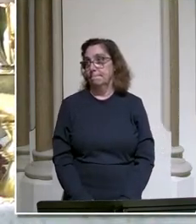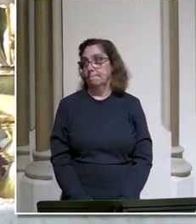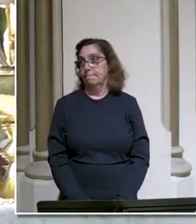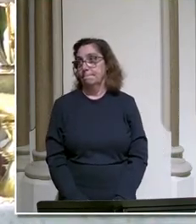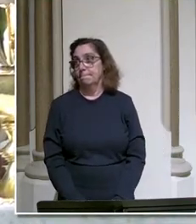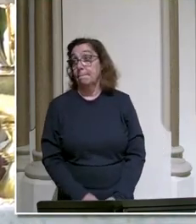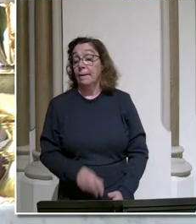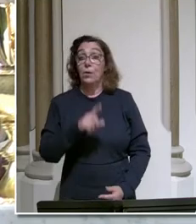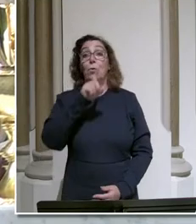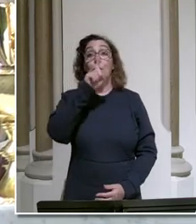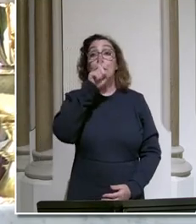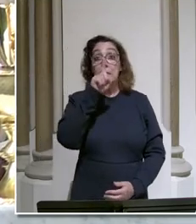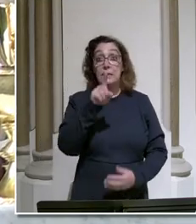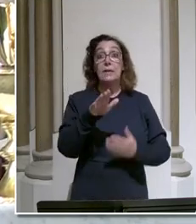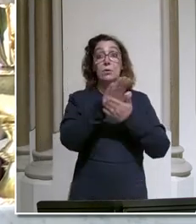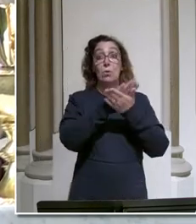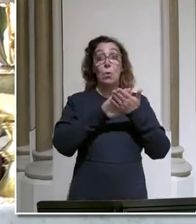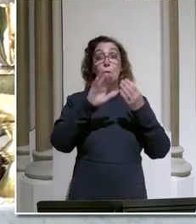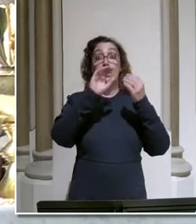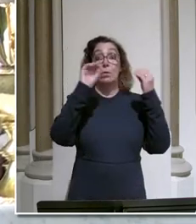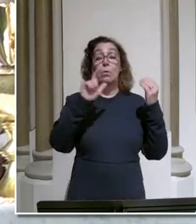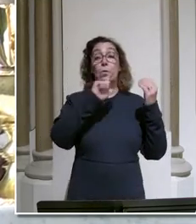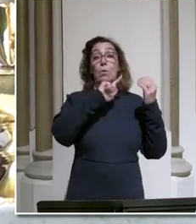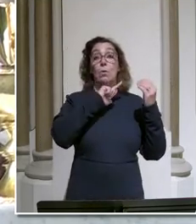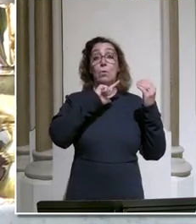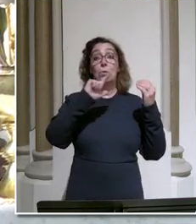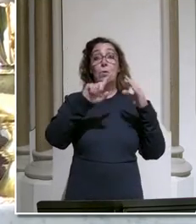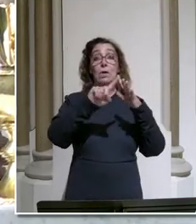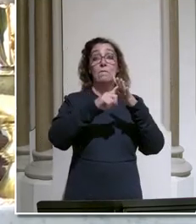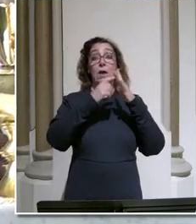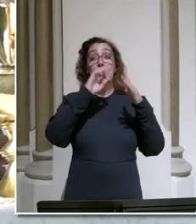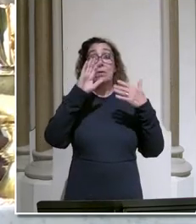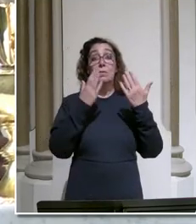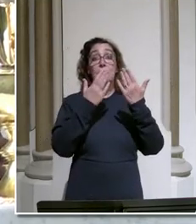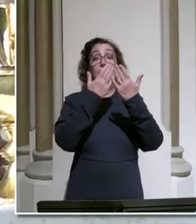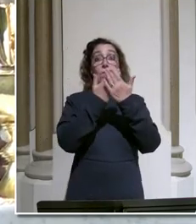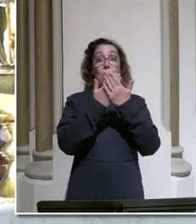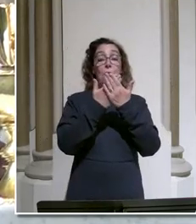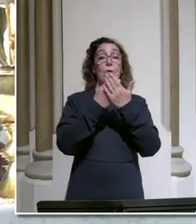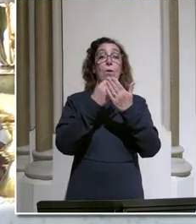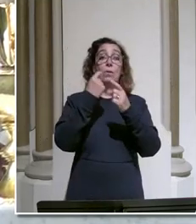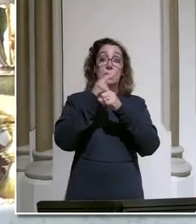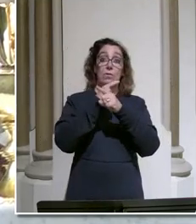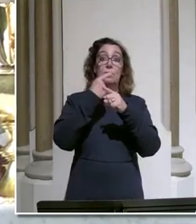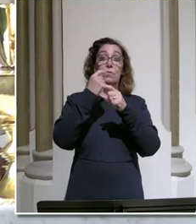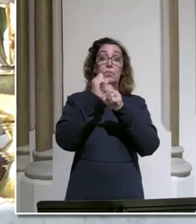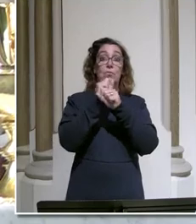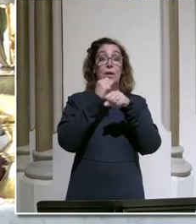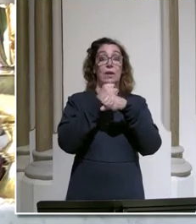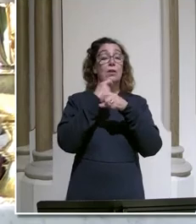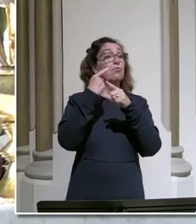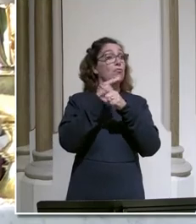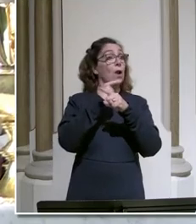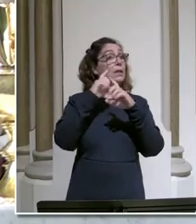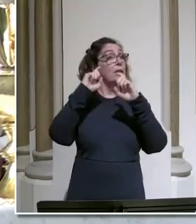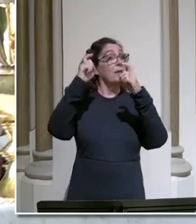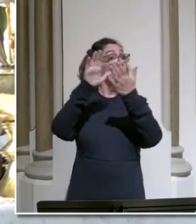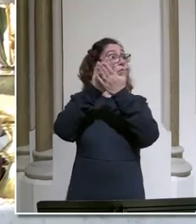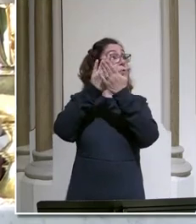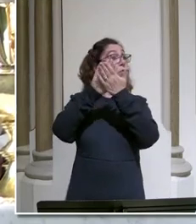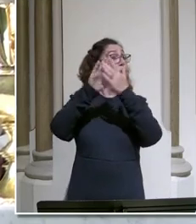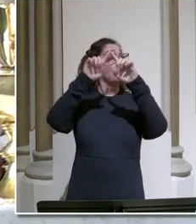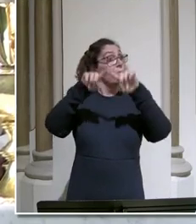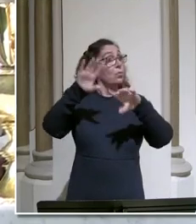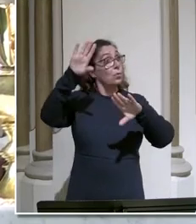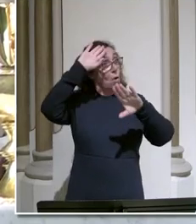You are indeed holy, O Lord, and all you have created rightly gives you praise. For through your Son,